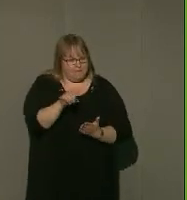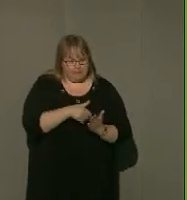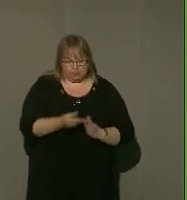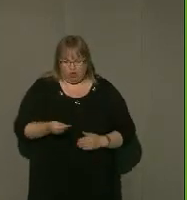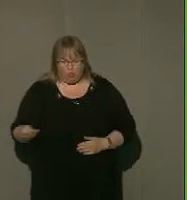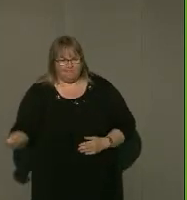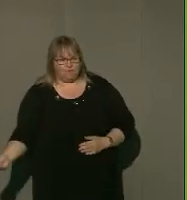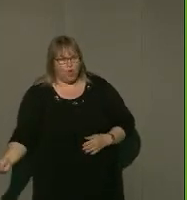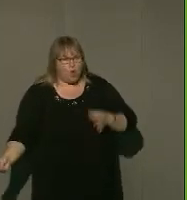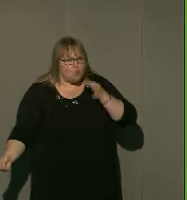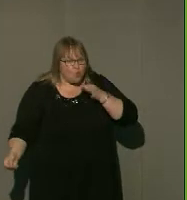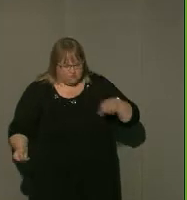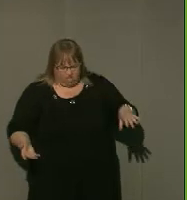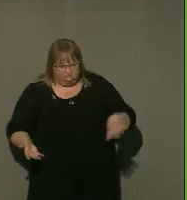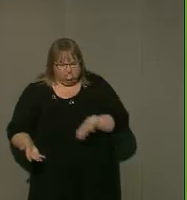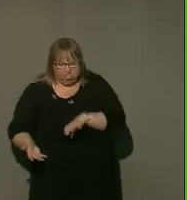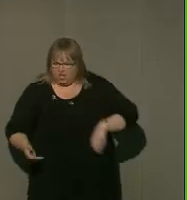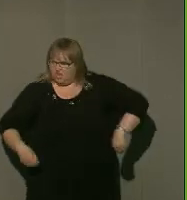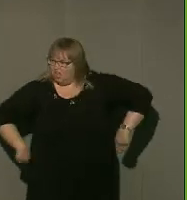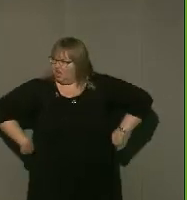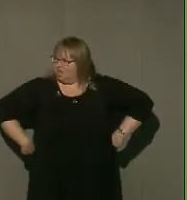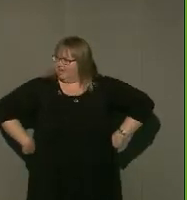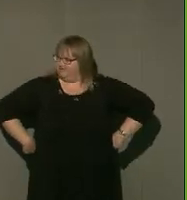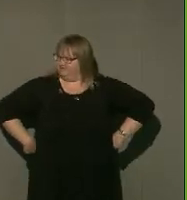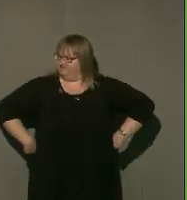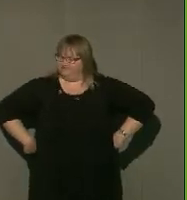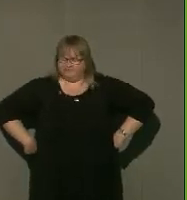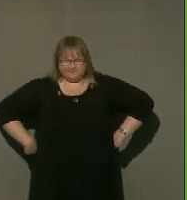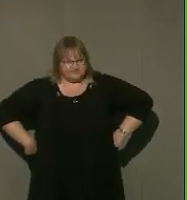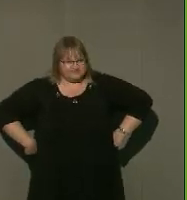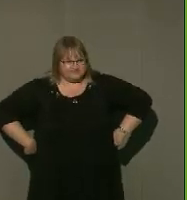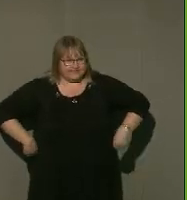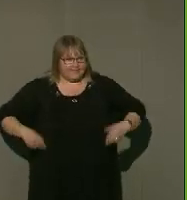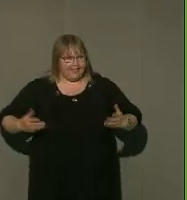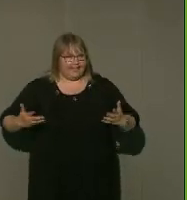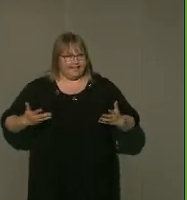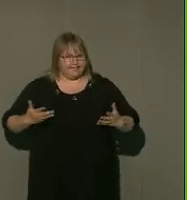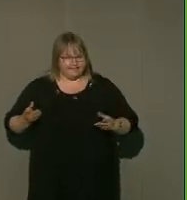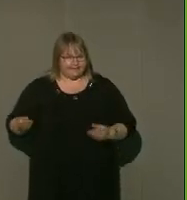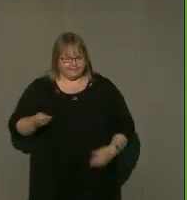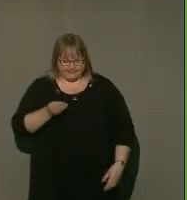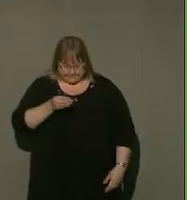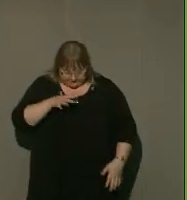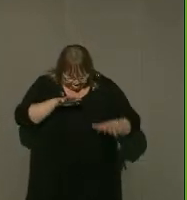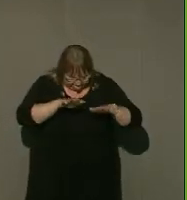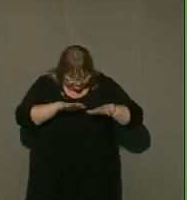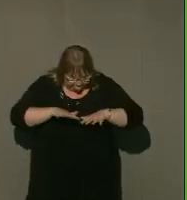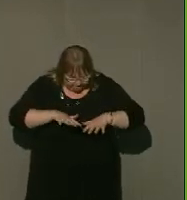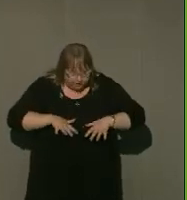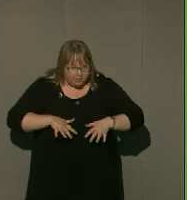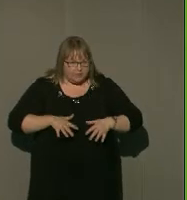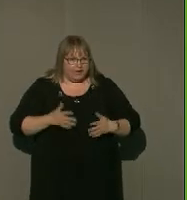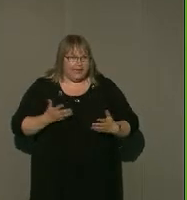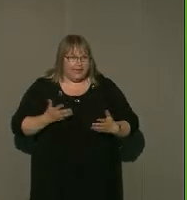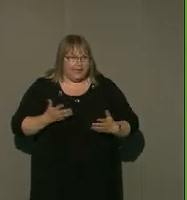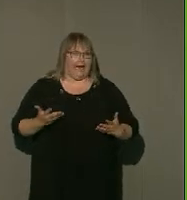and knocked a glass of water over them. But I'll do as well as I can in that marine environment.